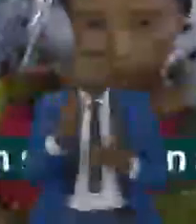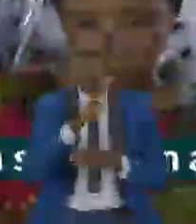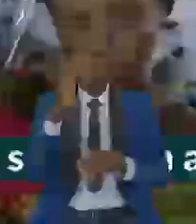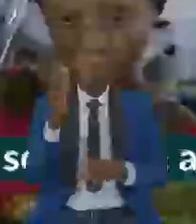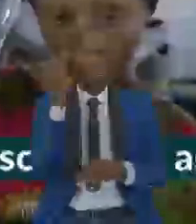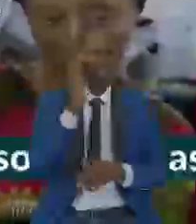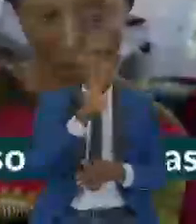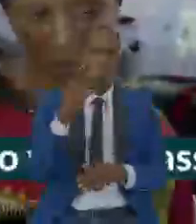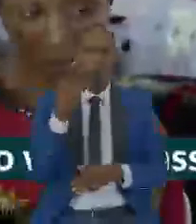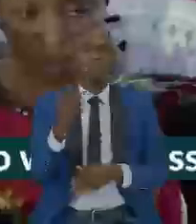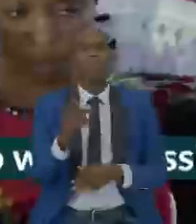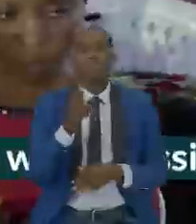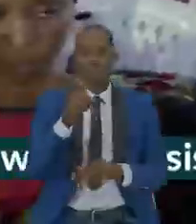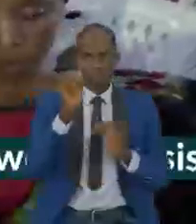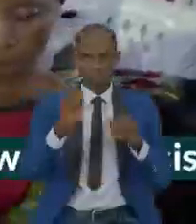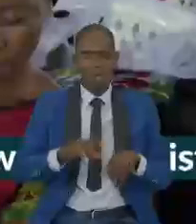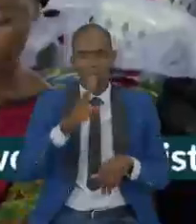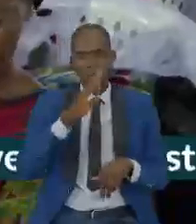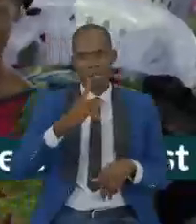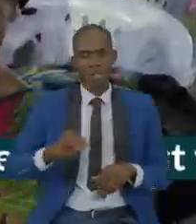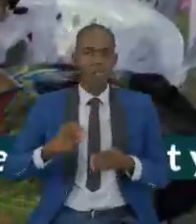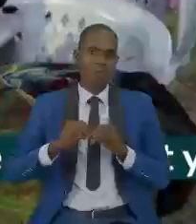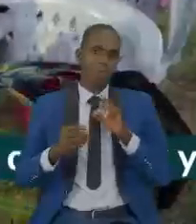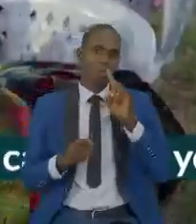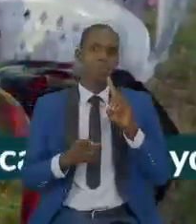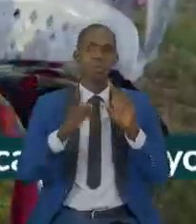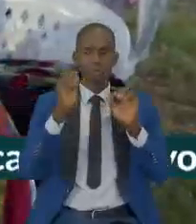by my right hand side, I'm waiting for information.